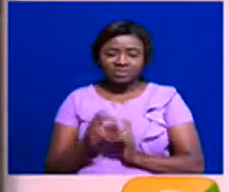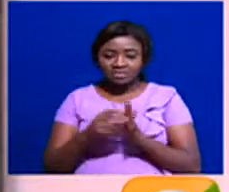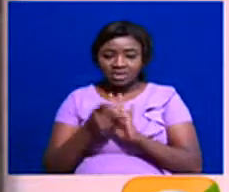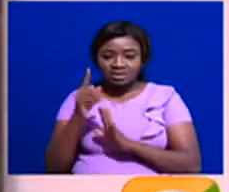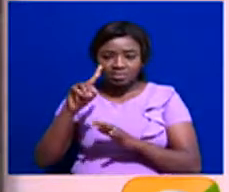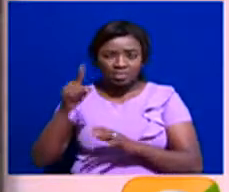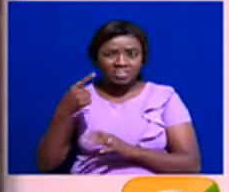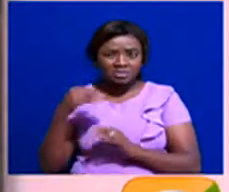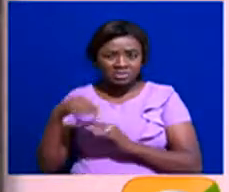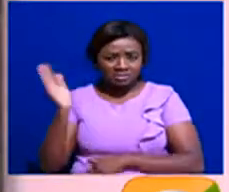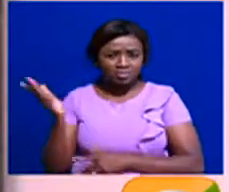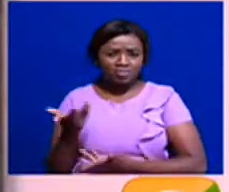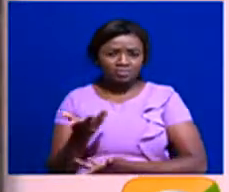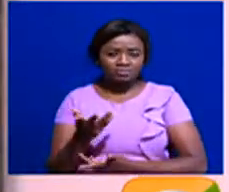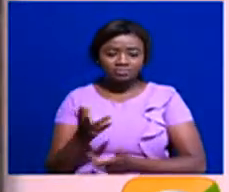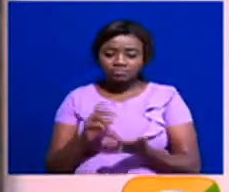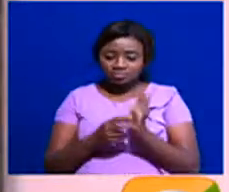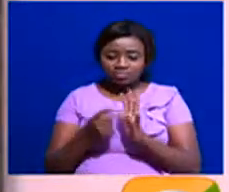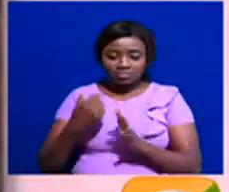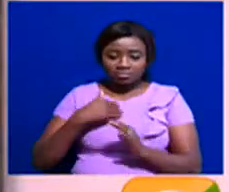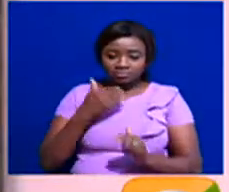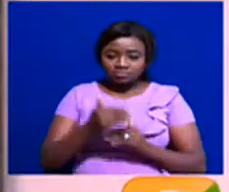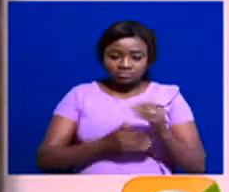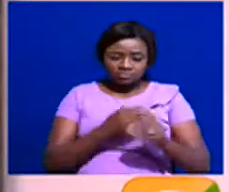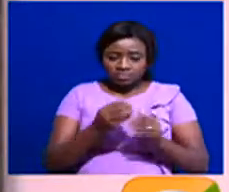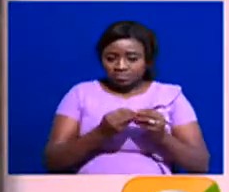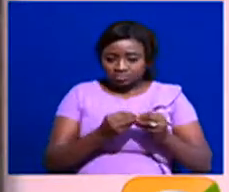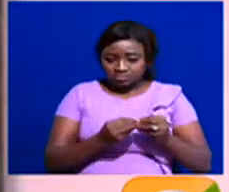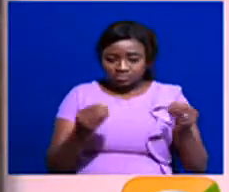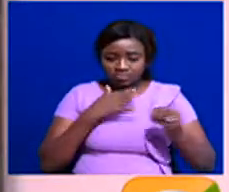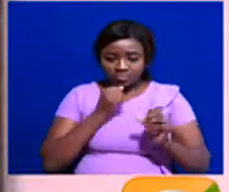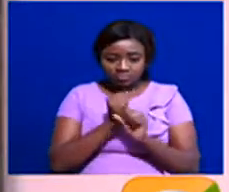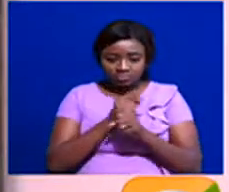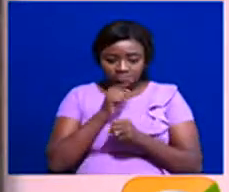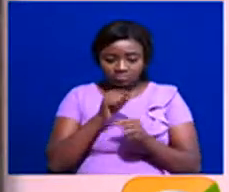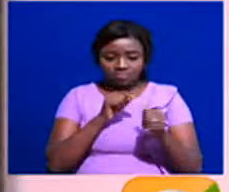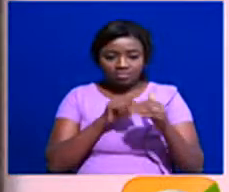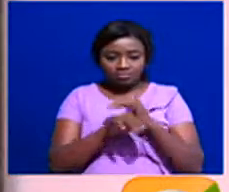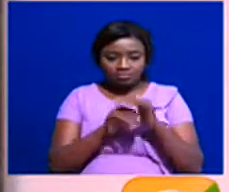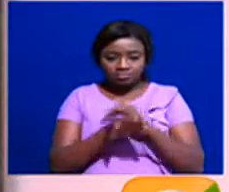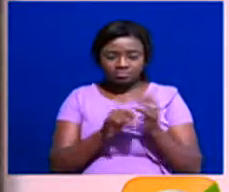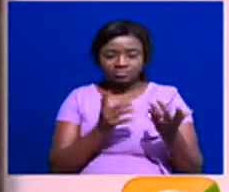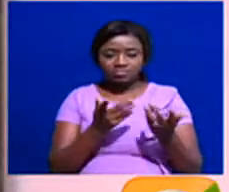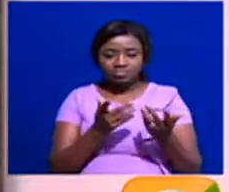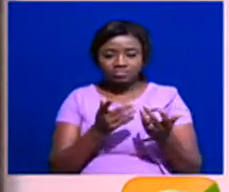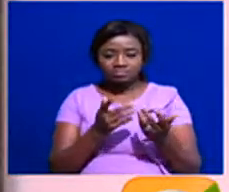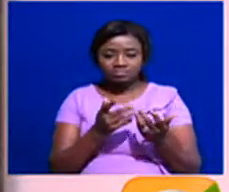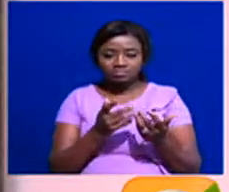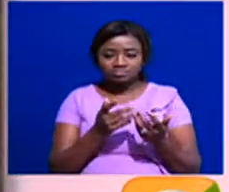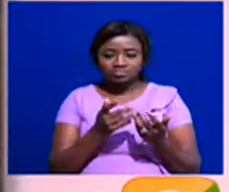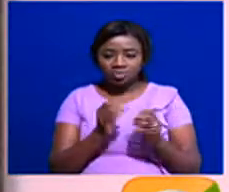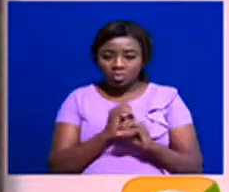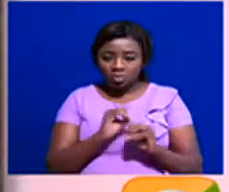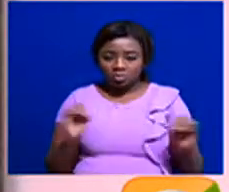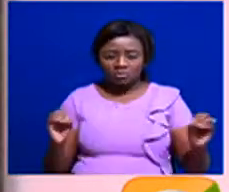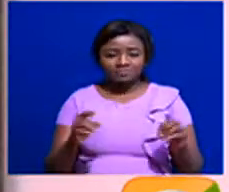go to make it unaffordable to young people particularly, and also the poor people who are the most vulnerable, and they are the